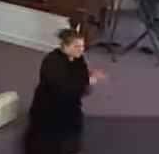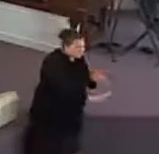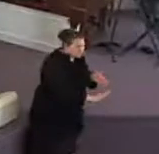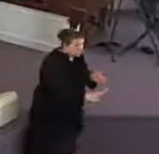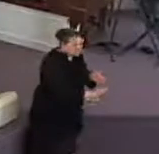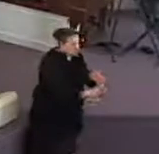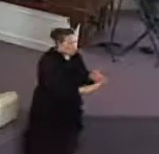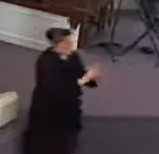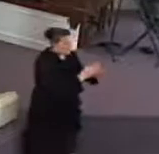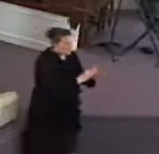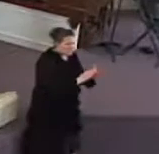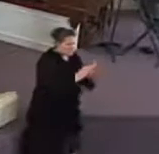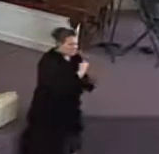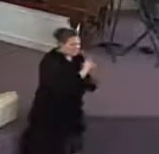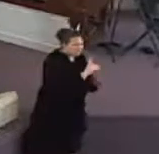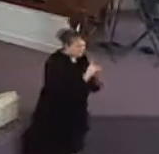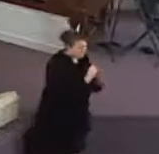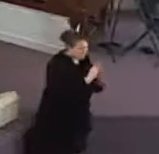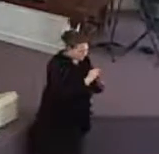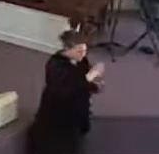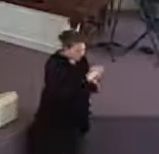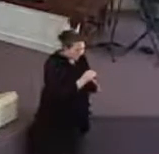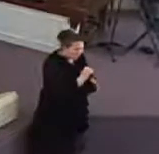would have made things right with him.